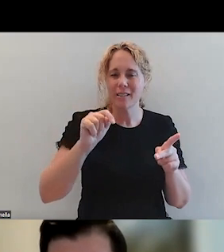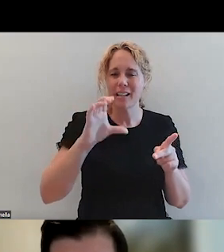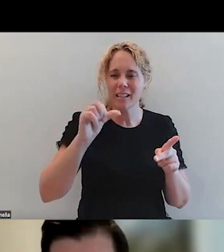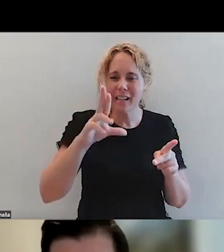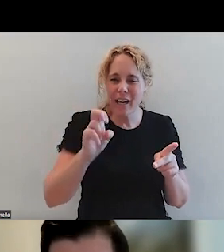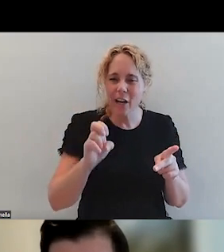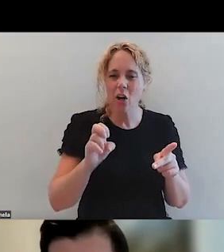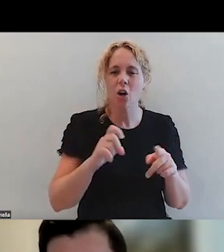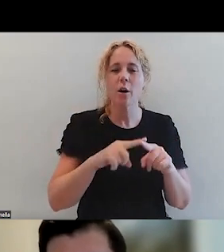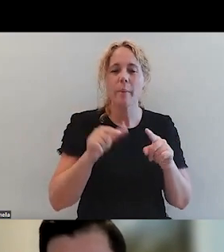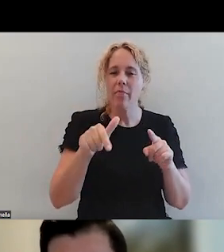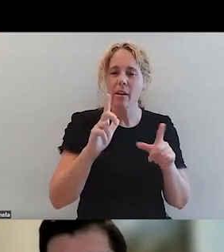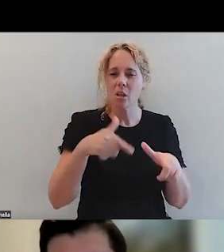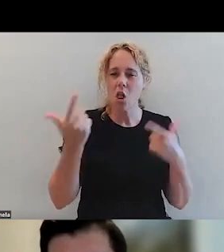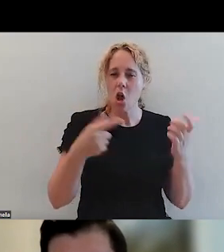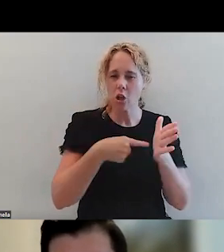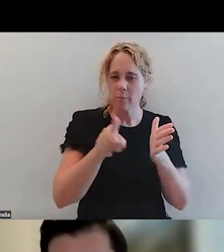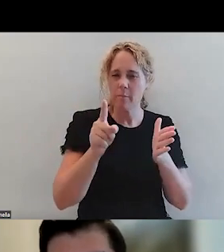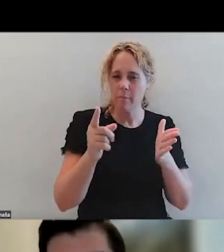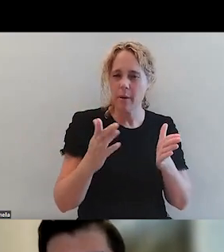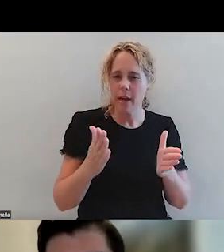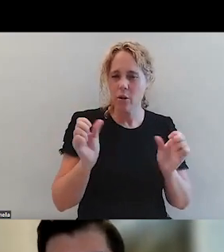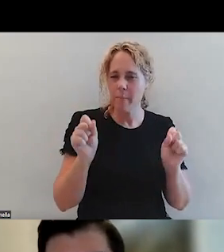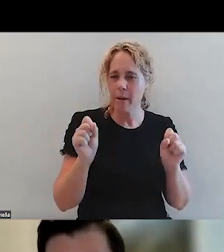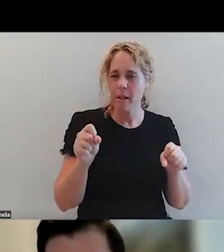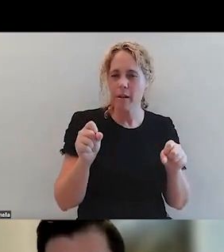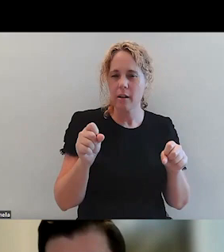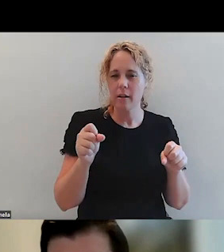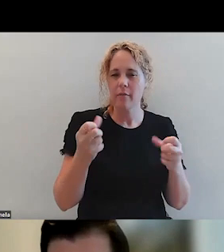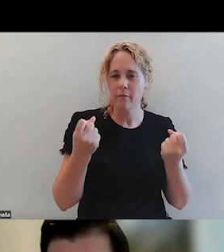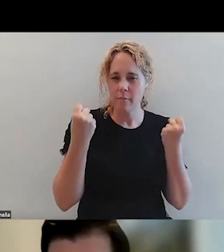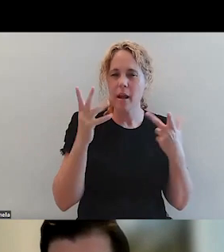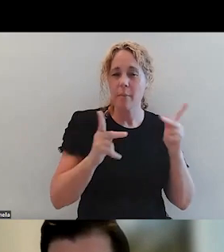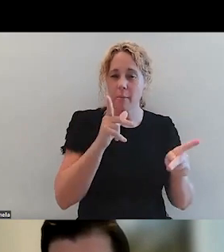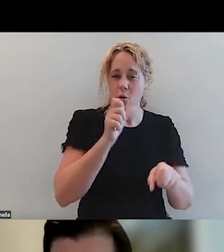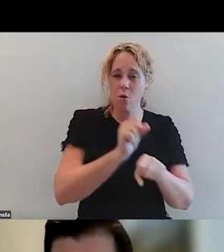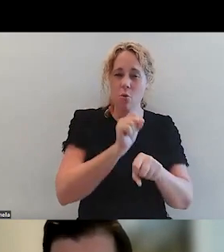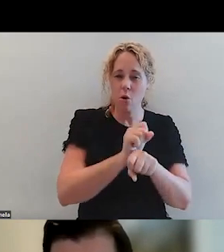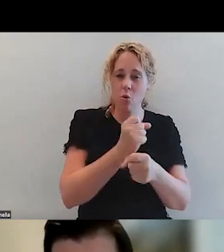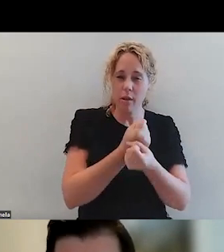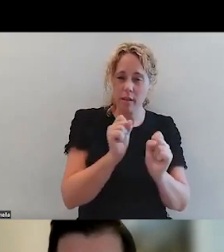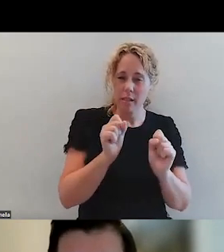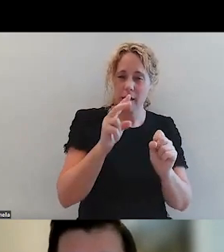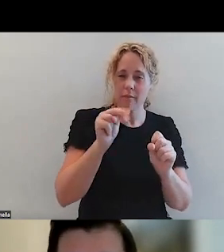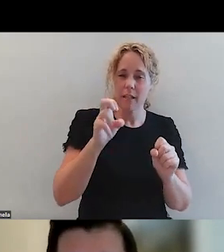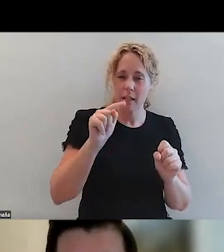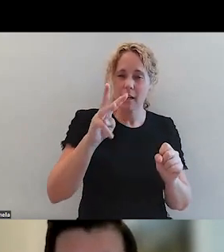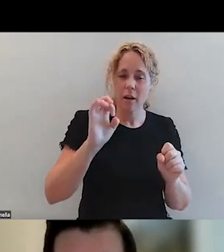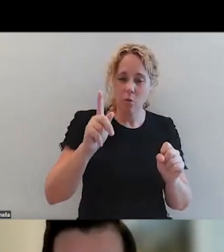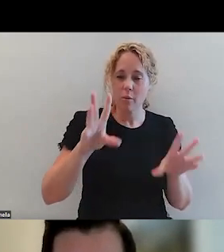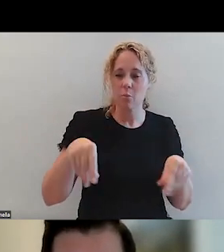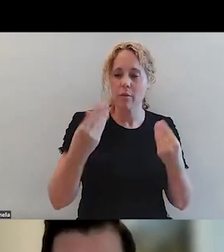is the largest payer and the ability for which many of the folks who work within the safety net who are providing those services